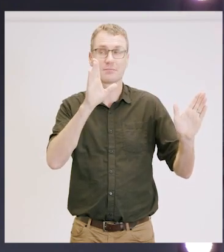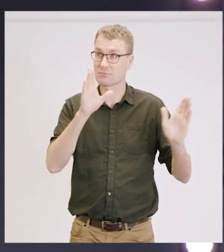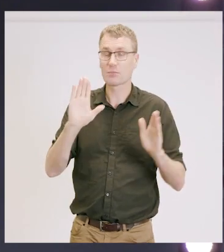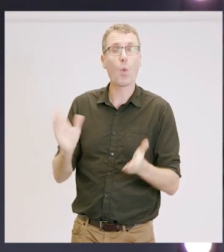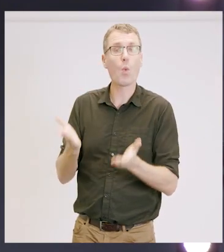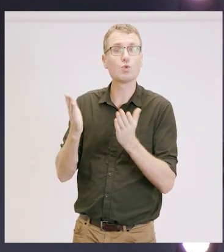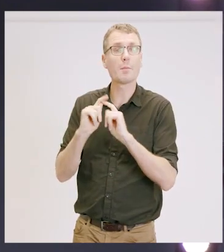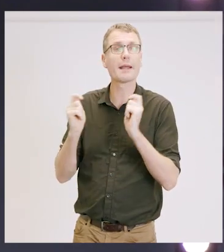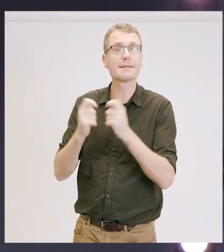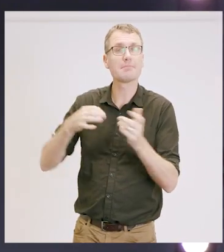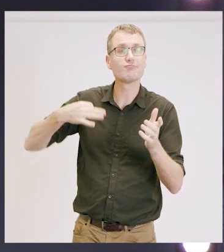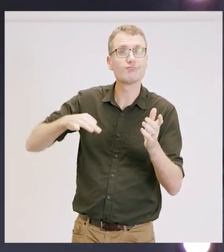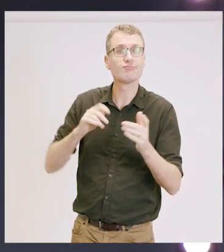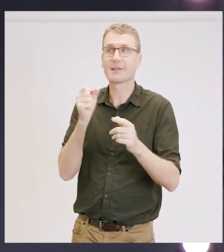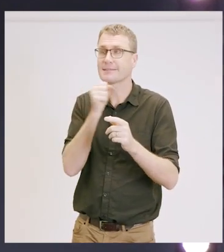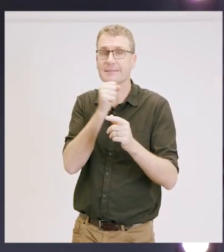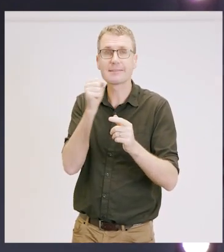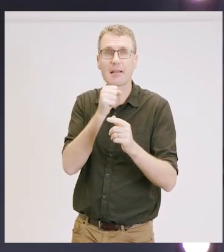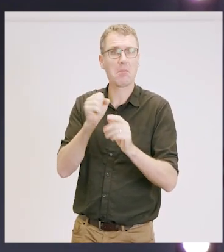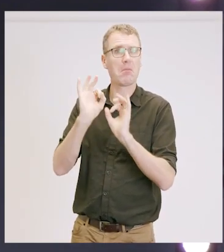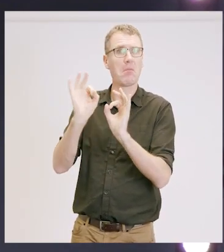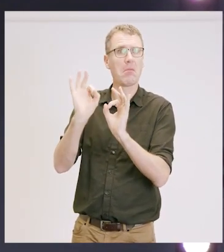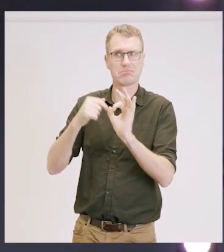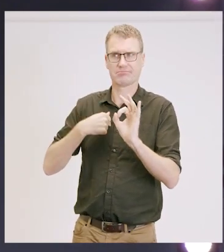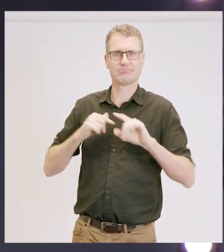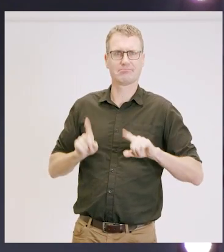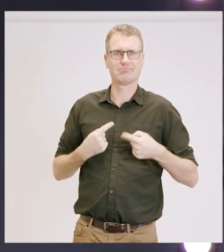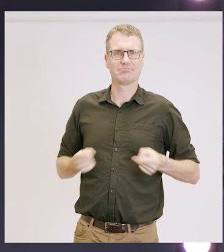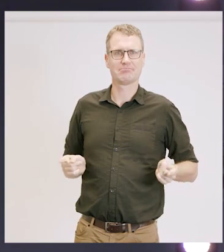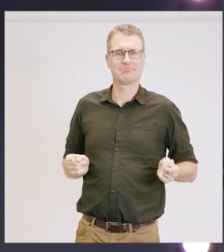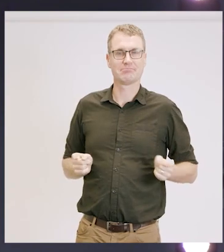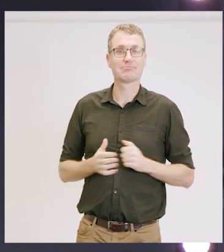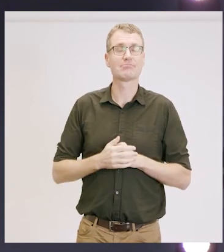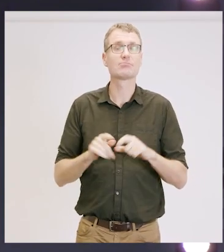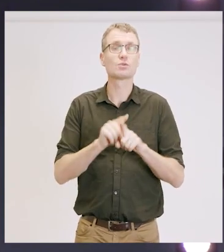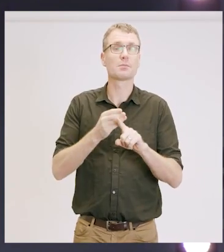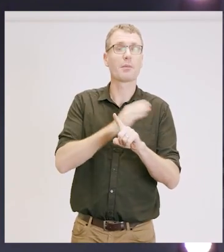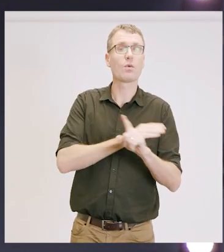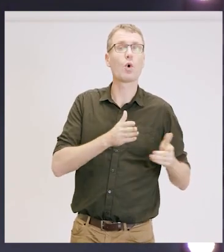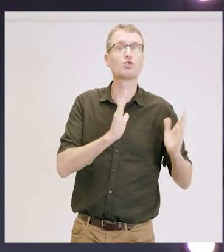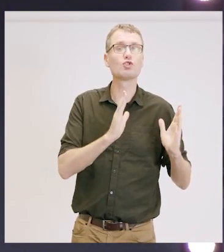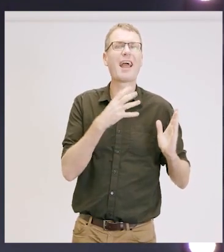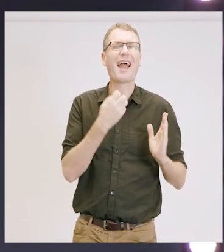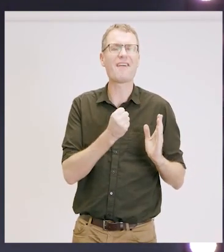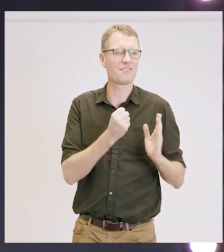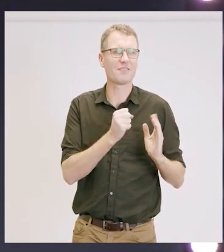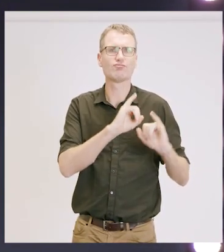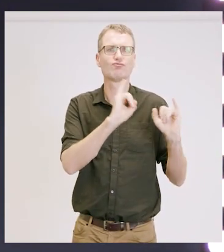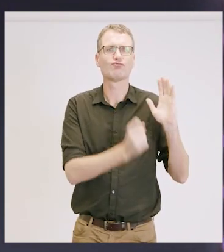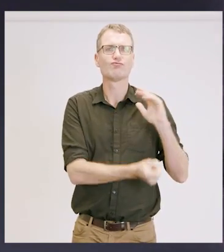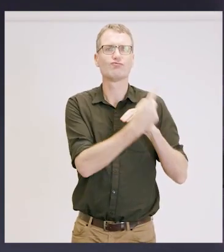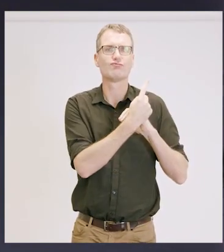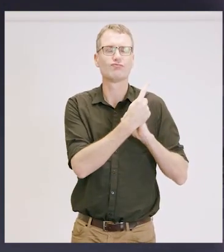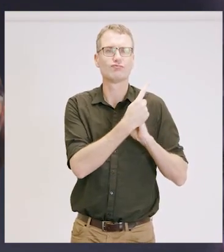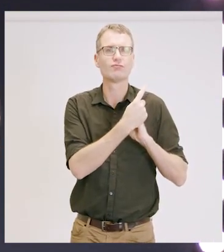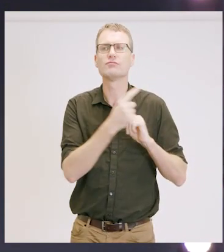wow, this is awesome. I couldn't get up and do all the stuff that they do. We had a little security incident before and we had all these guys that